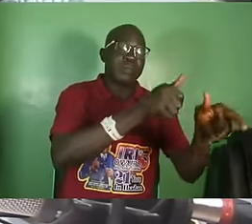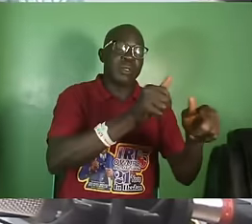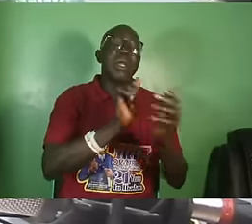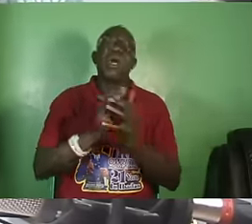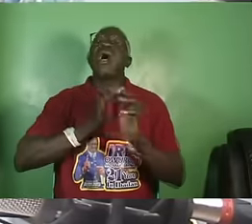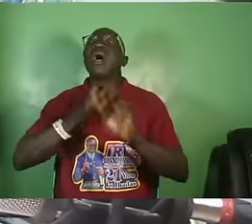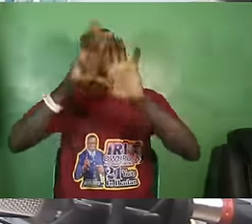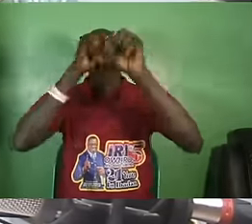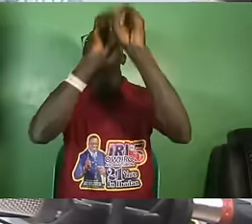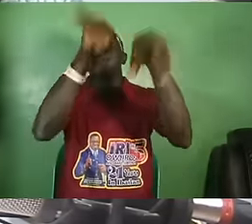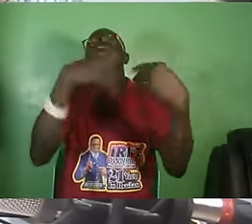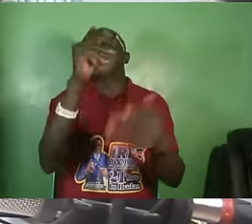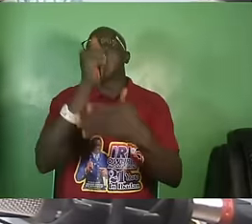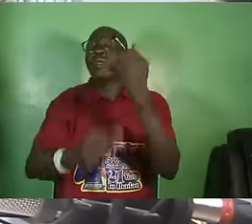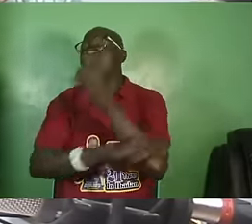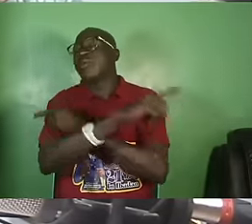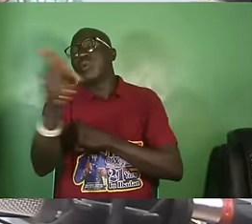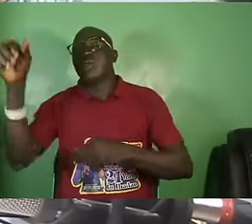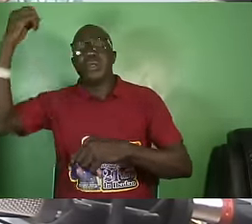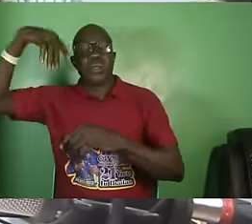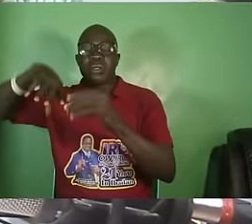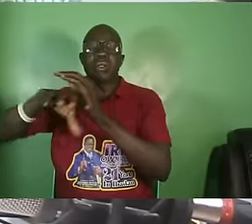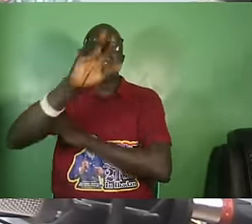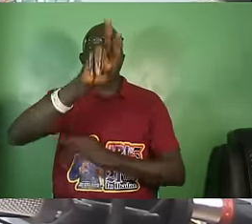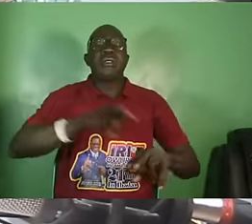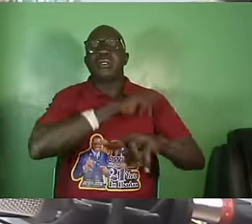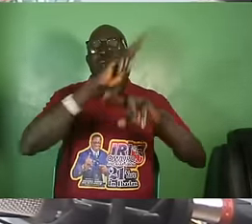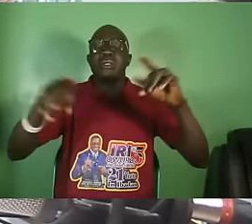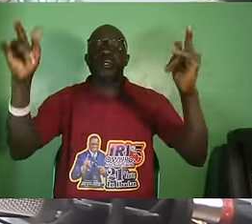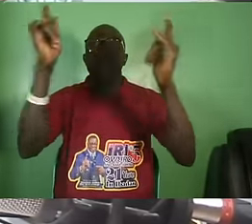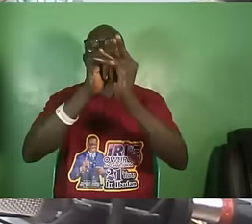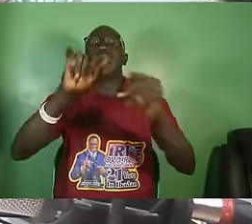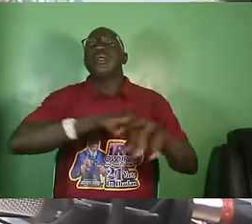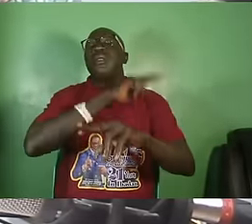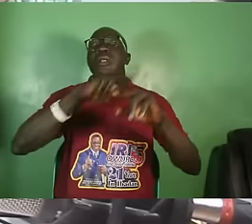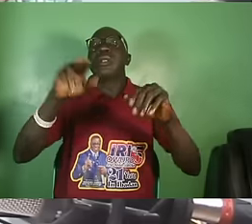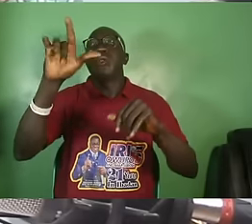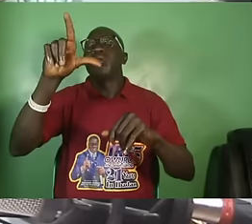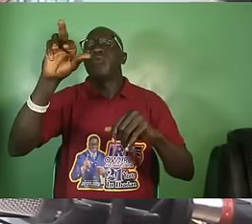three different gifts. That I will give to everyone by the grace of God. In national camp.